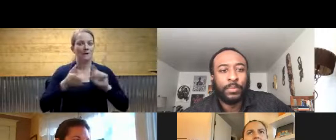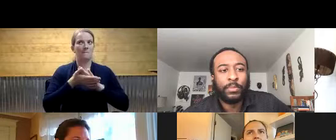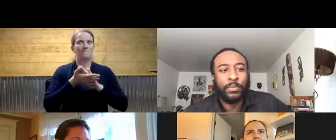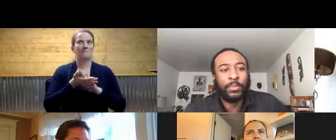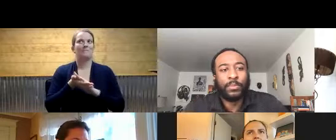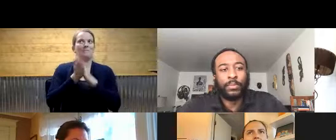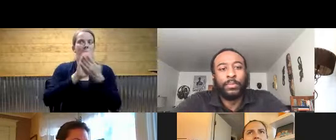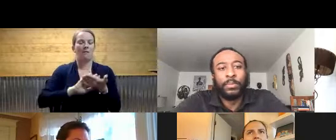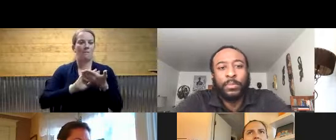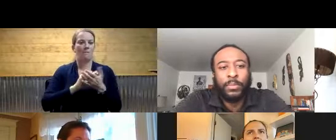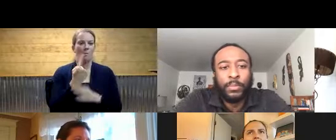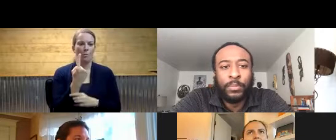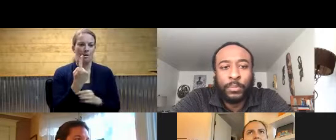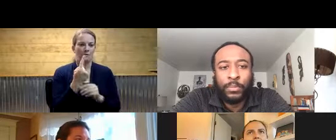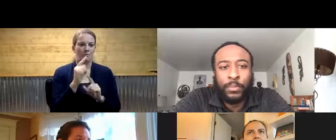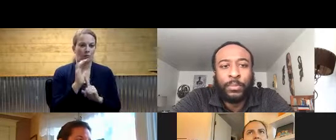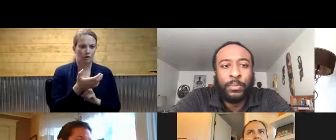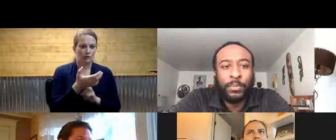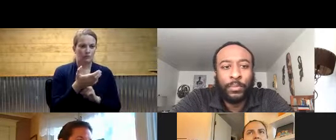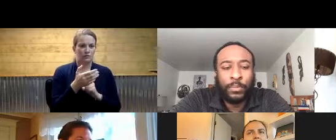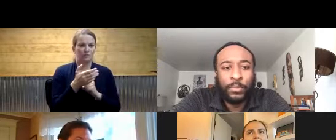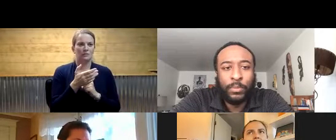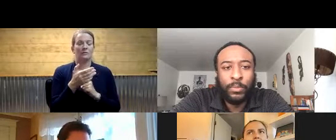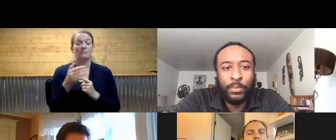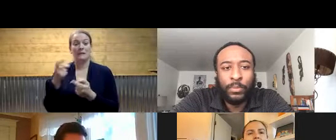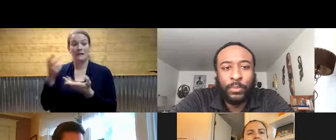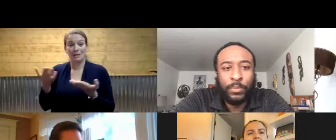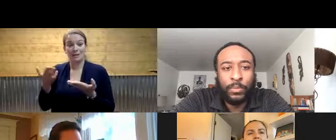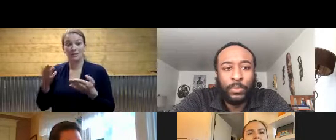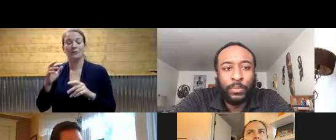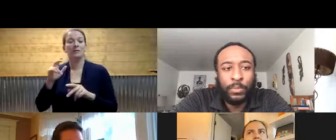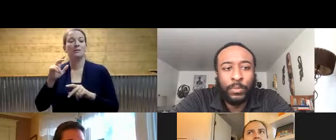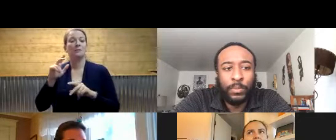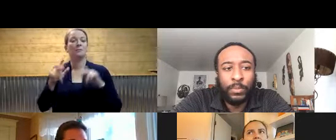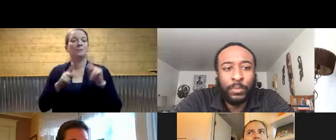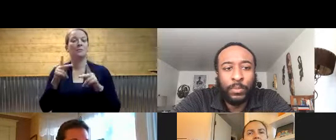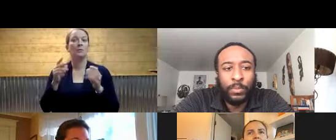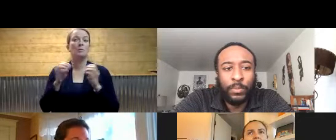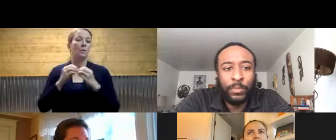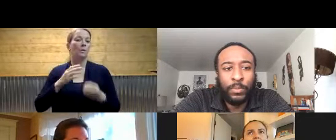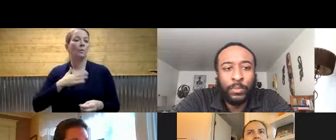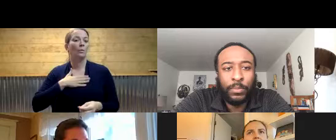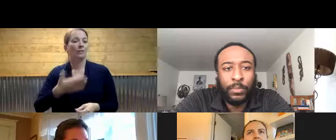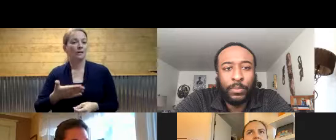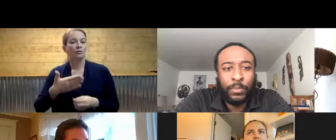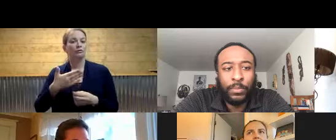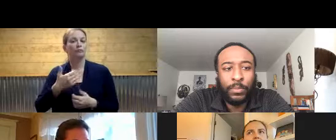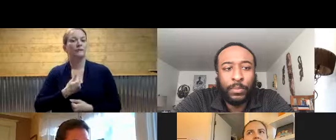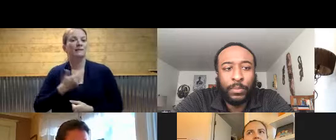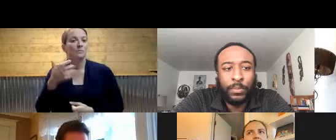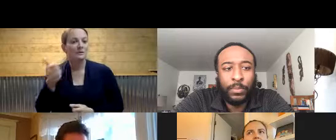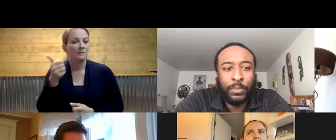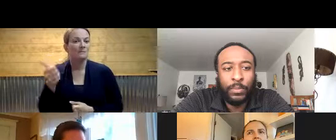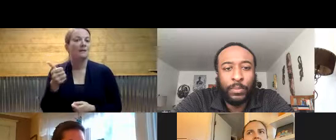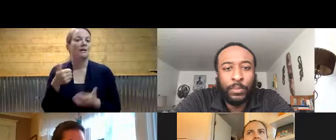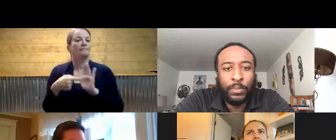And then what I've noticed here is that people are more open to express themselves. And that's